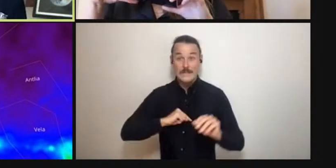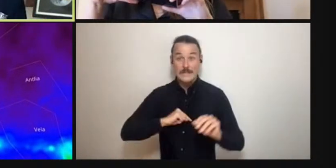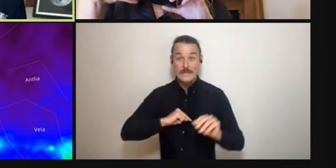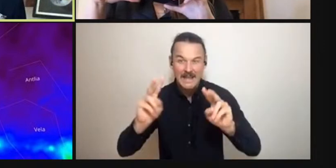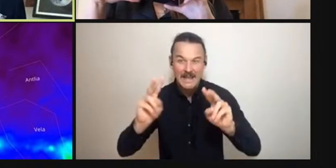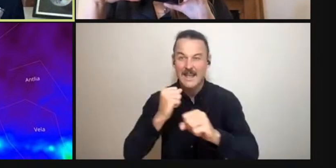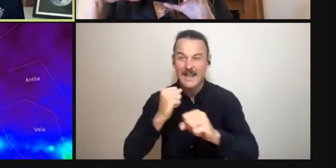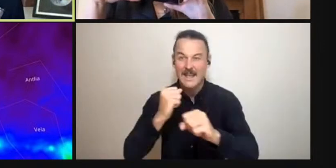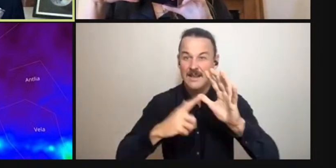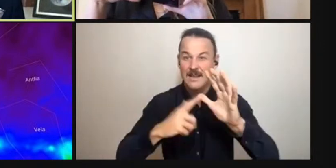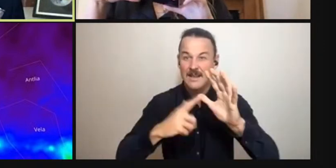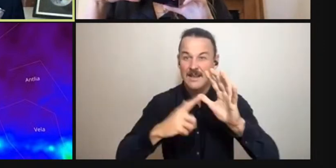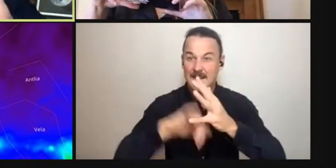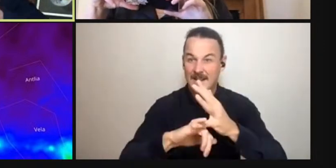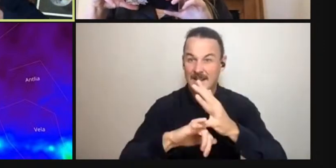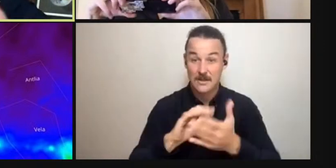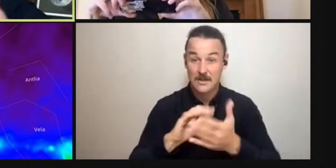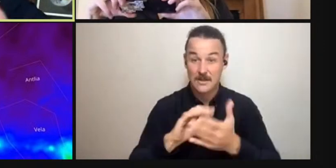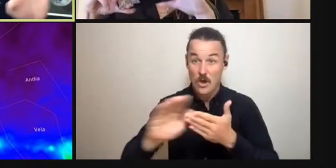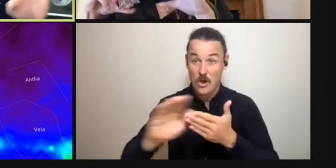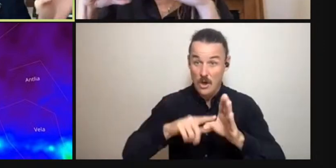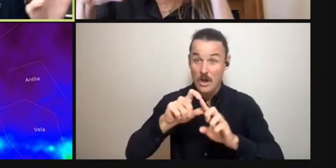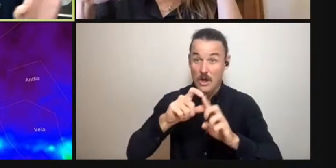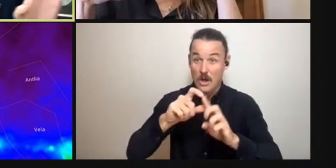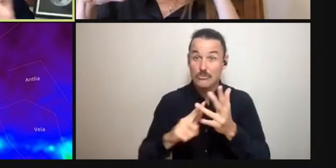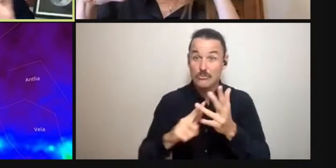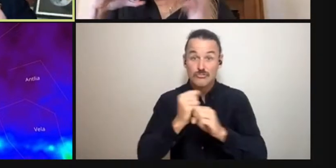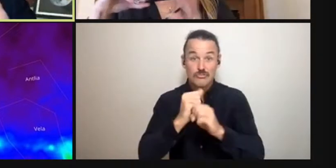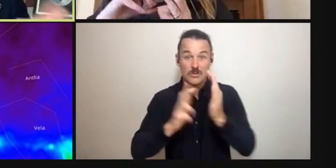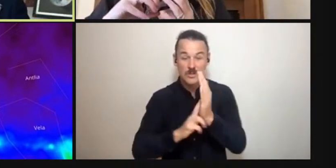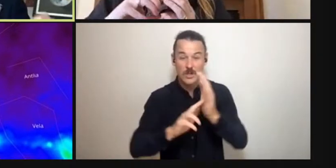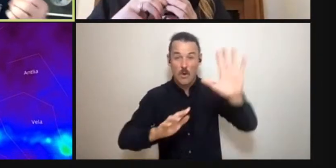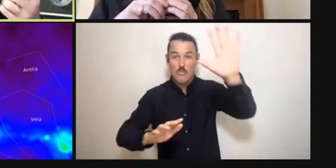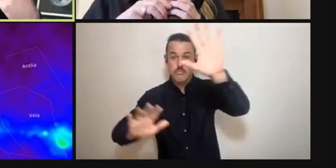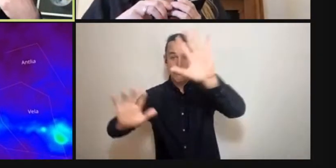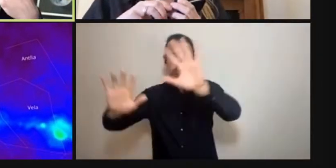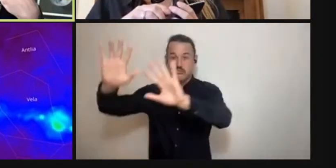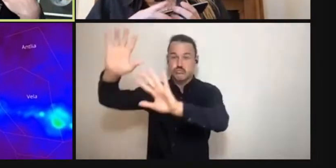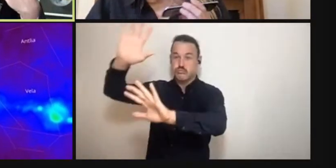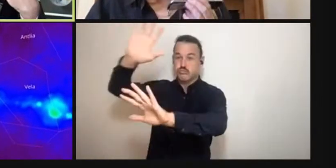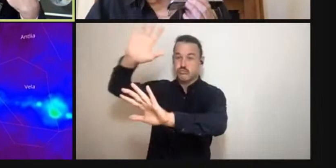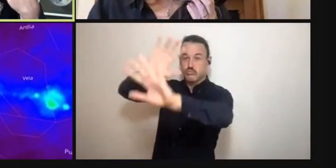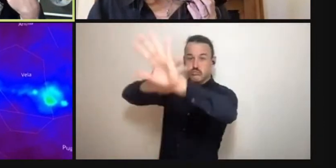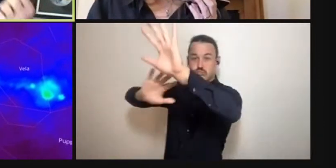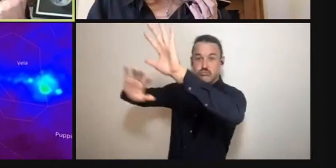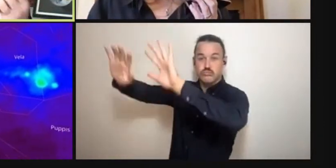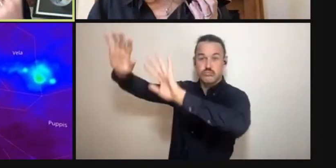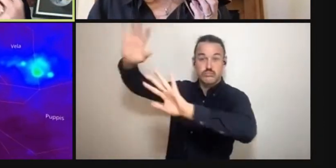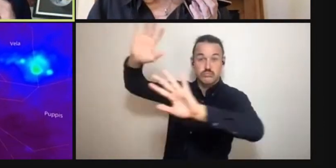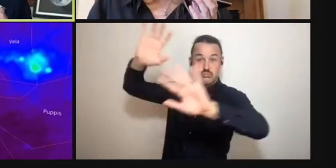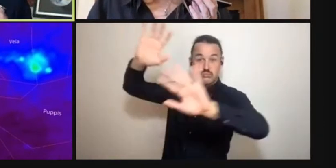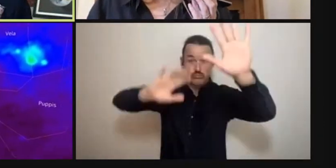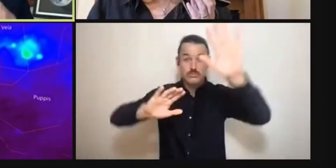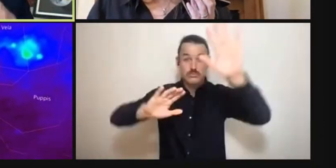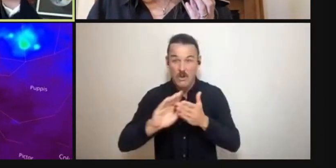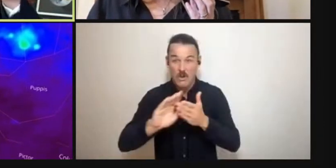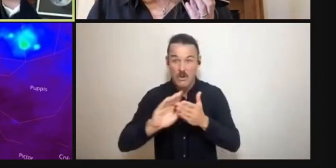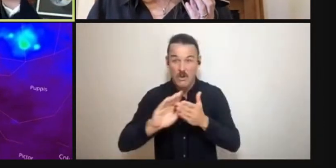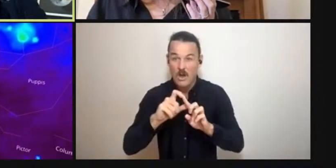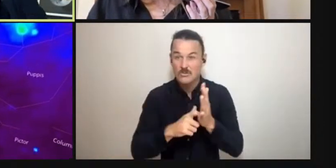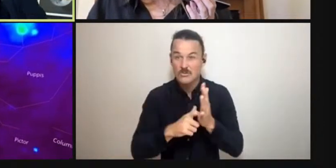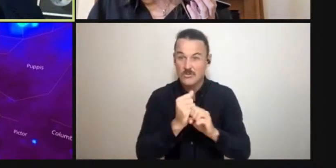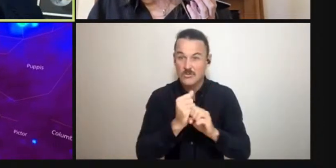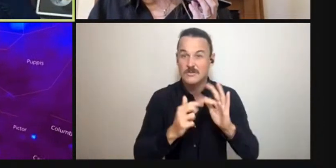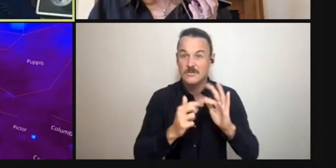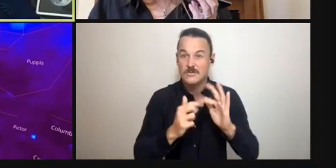that Rebecca mentioned, that's floating around in the galaxy itself, and it's shining in radio wavelengths.